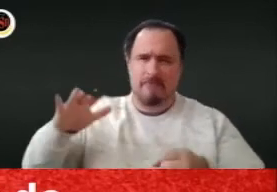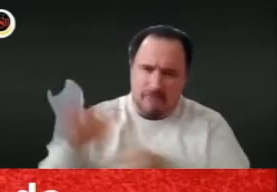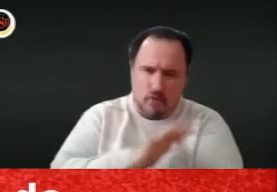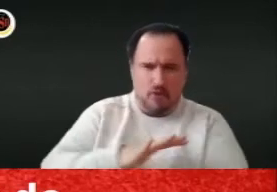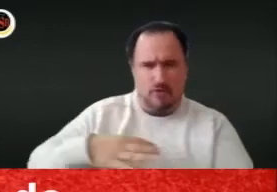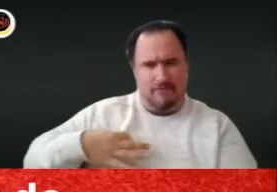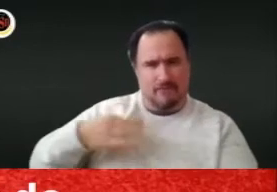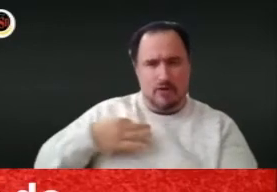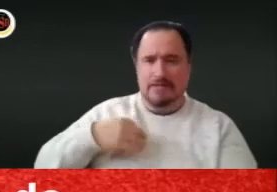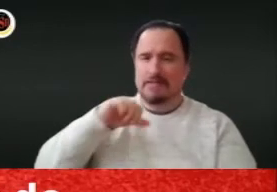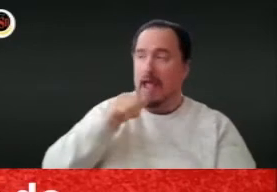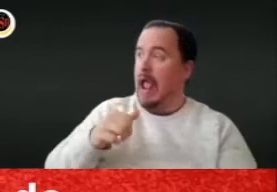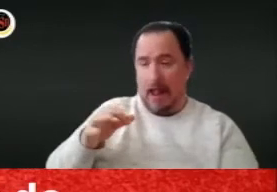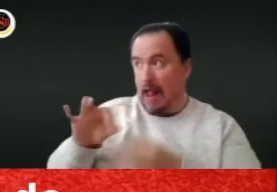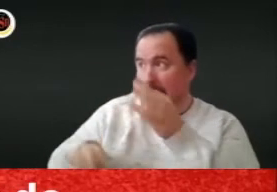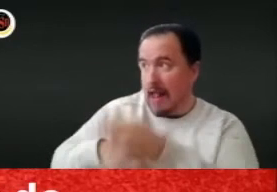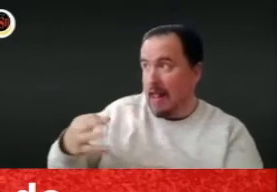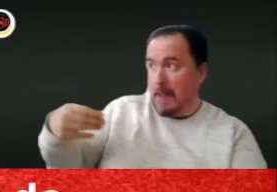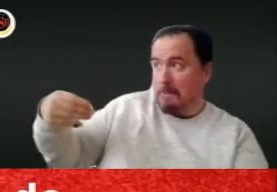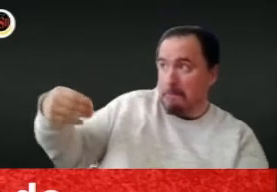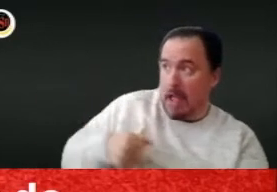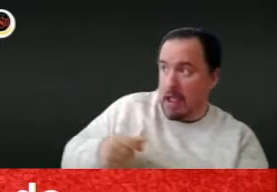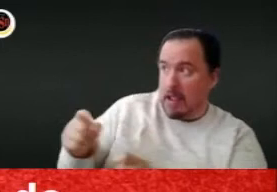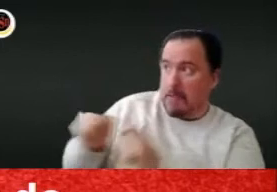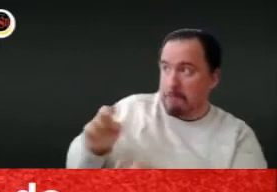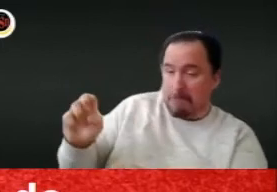Volunteer services, there are plenty of volunteer services.